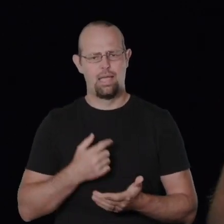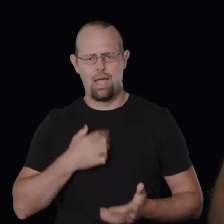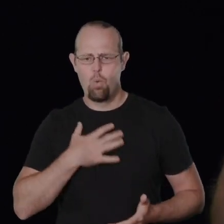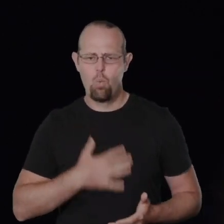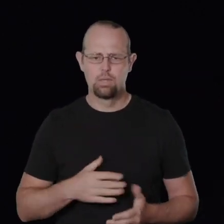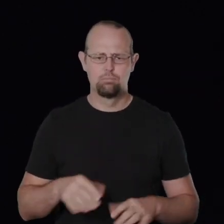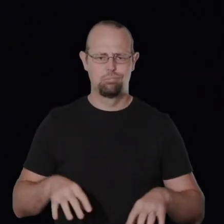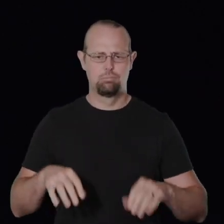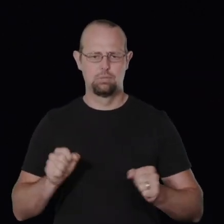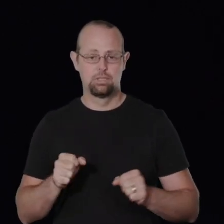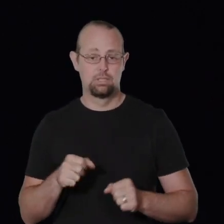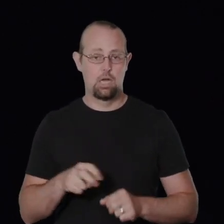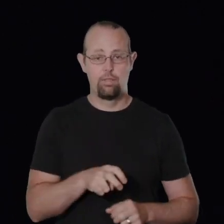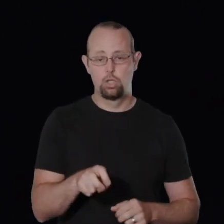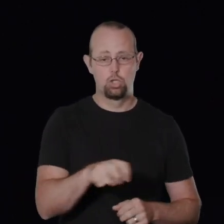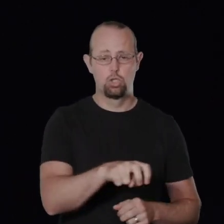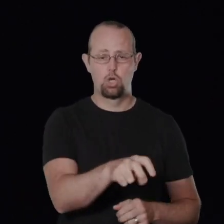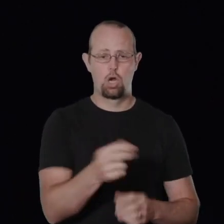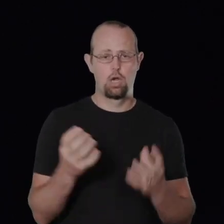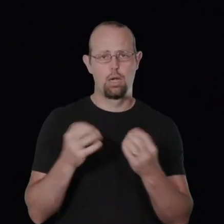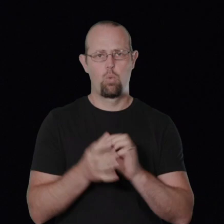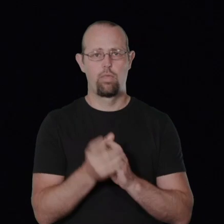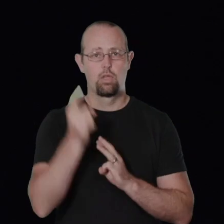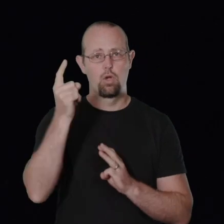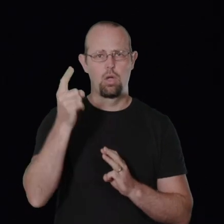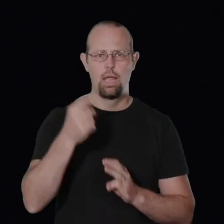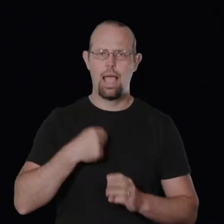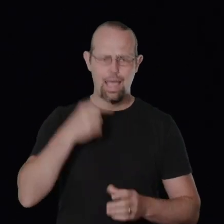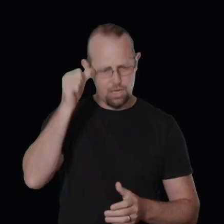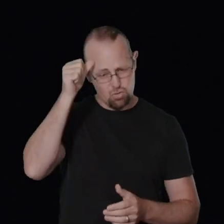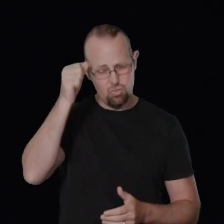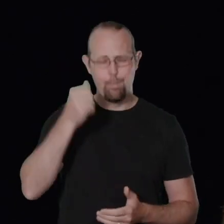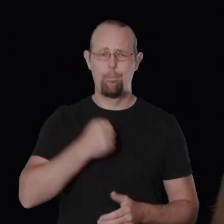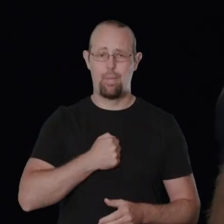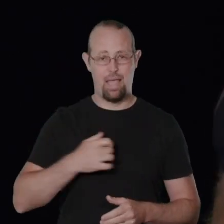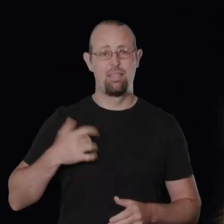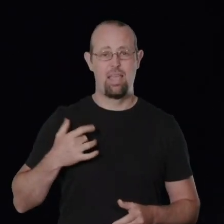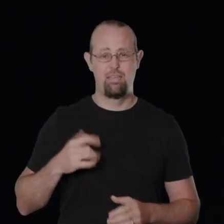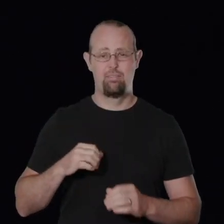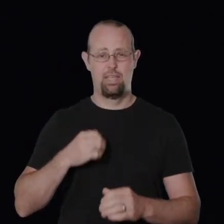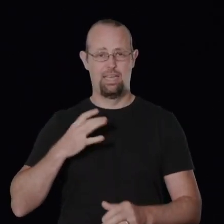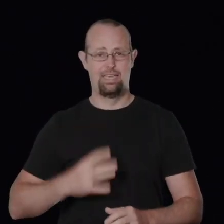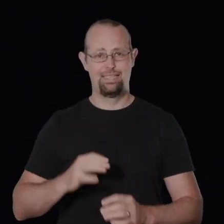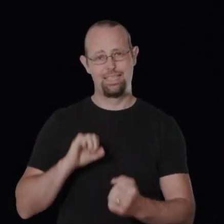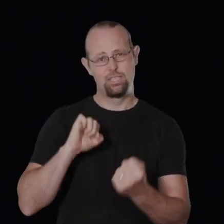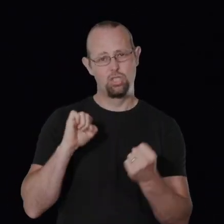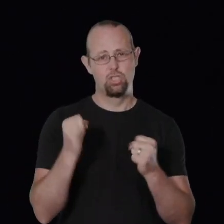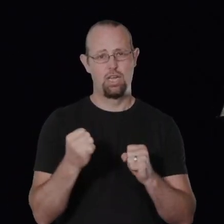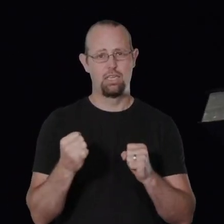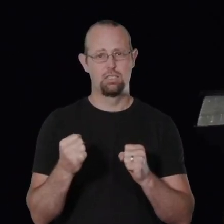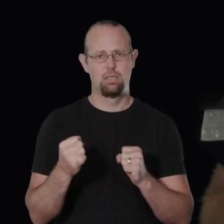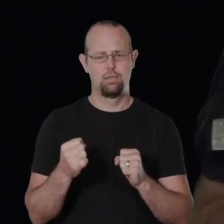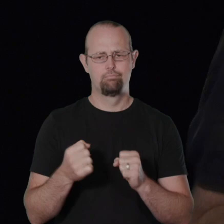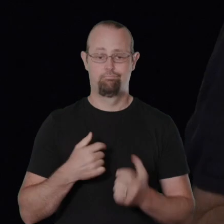God. One thing I was sure of, my life needed a change. But we didn't have a Bible in the